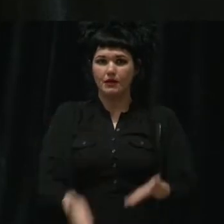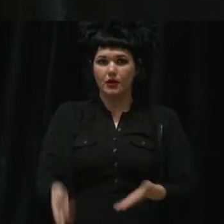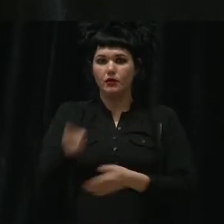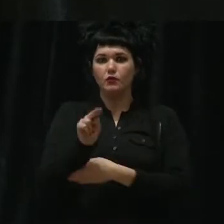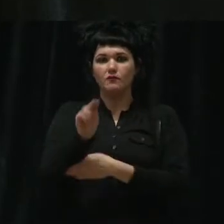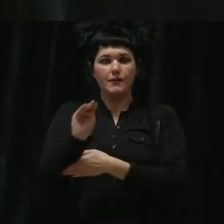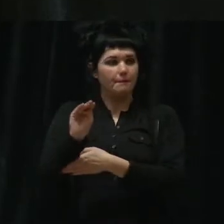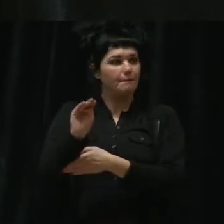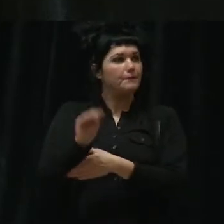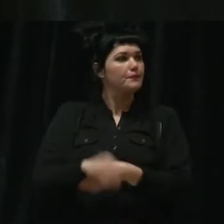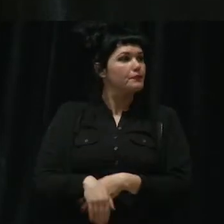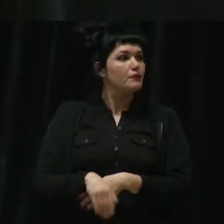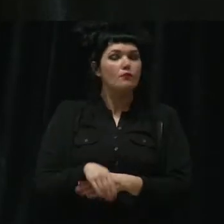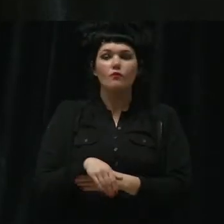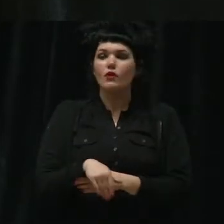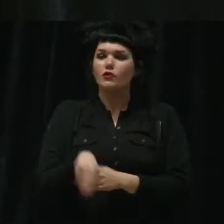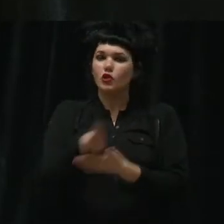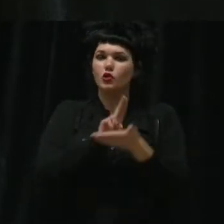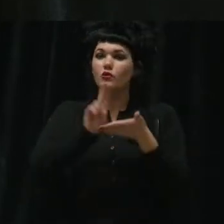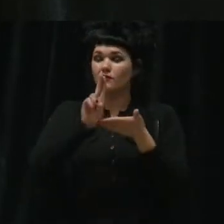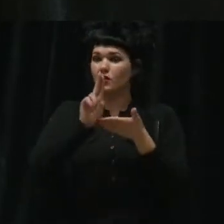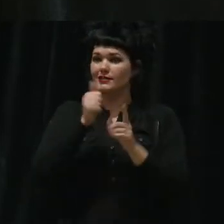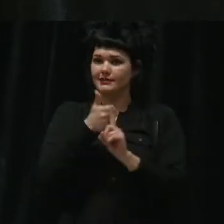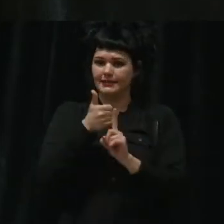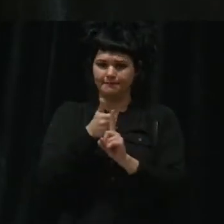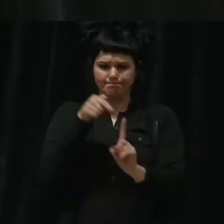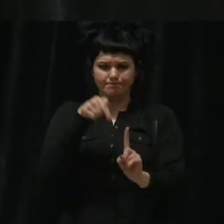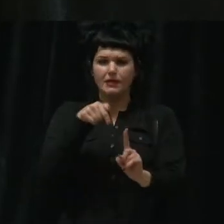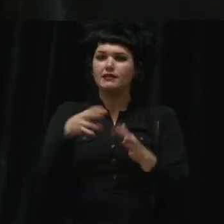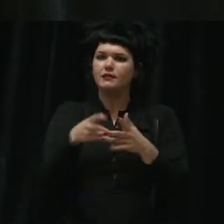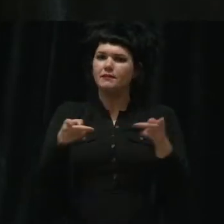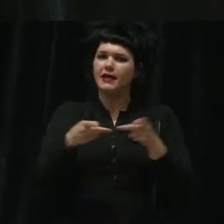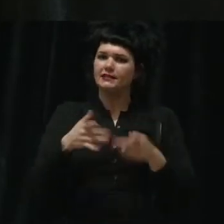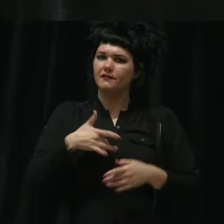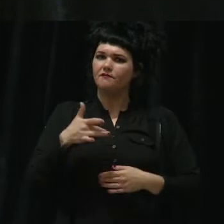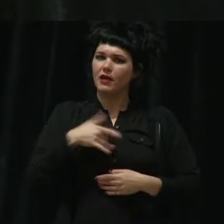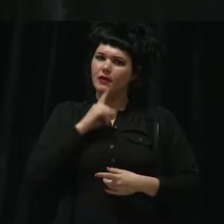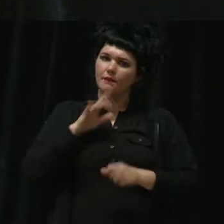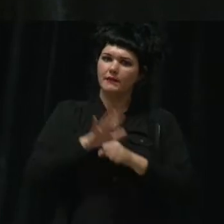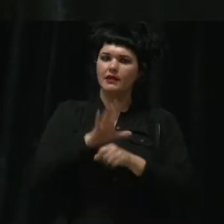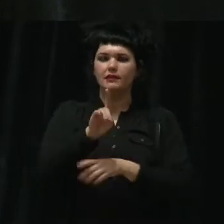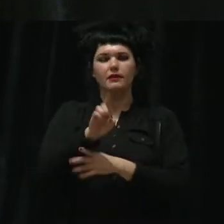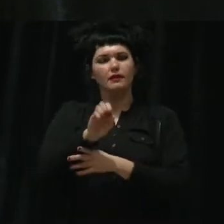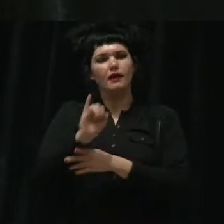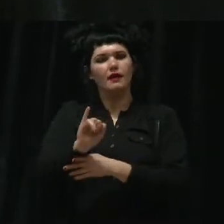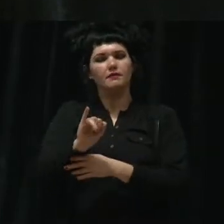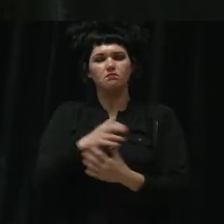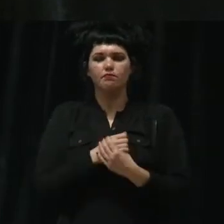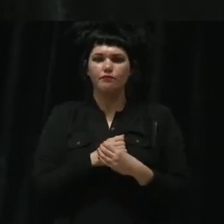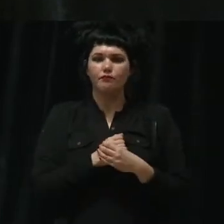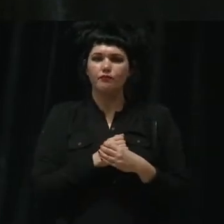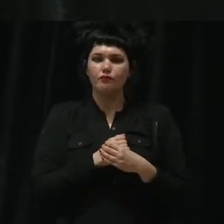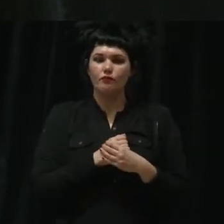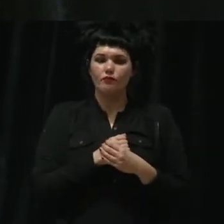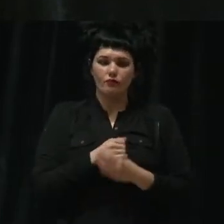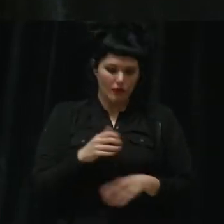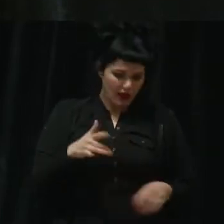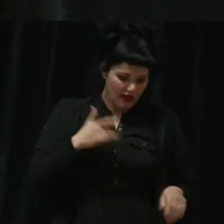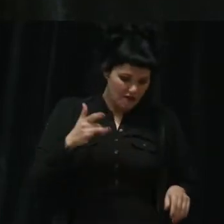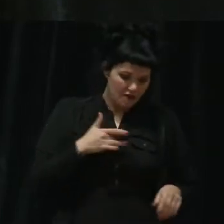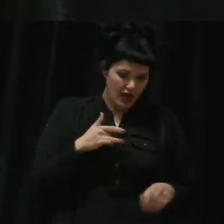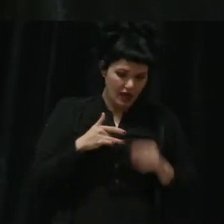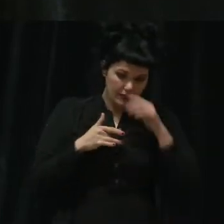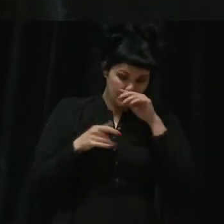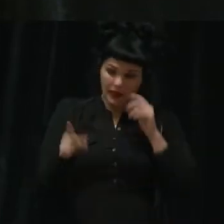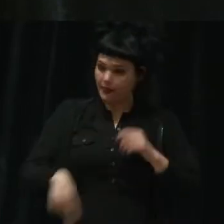Michigan, the university was a place that they thought was committed to DEI, felt that they could advance